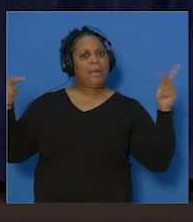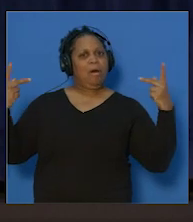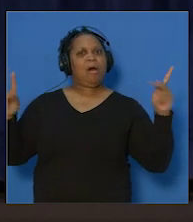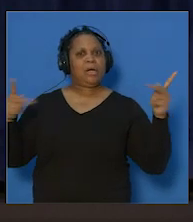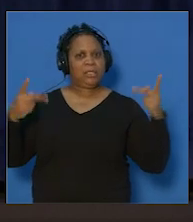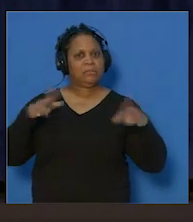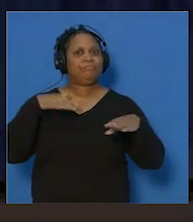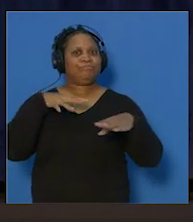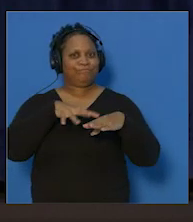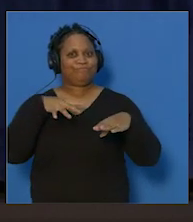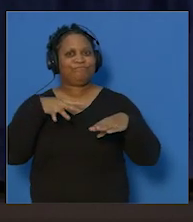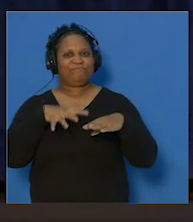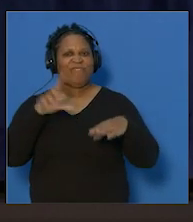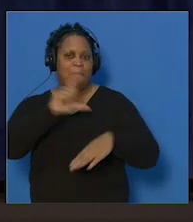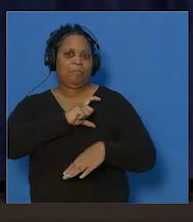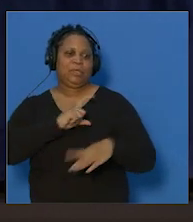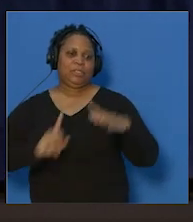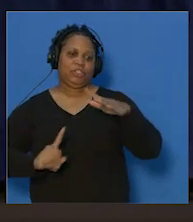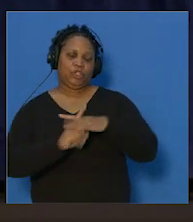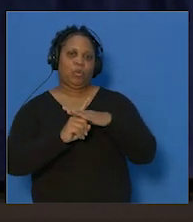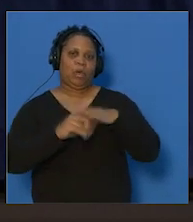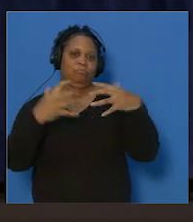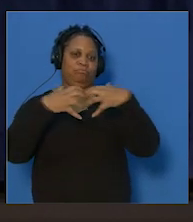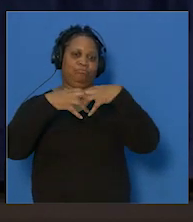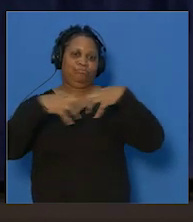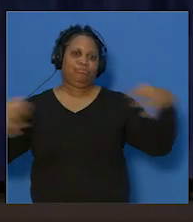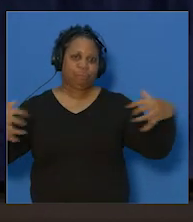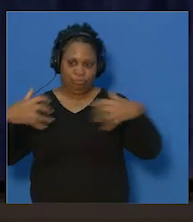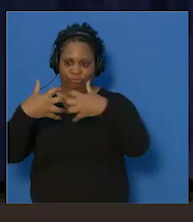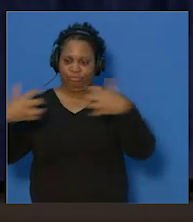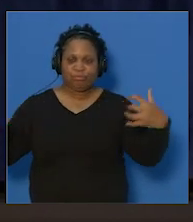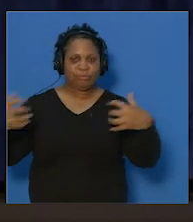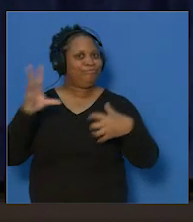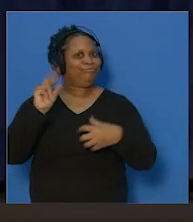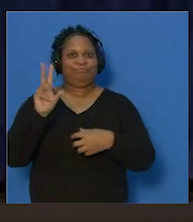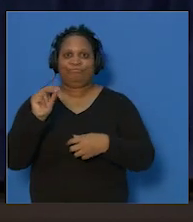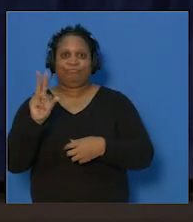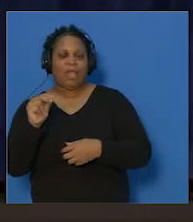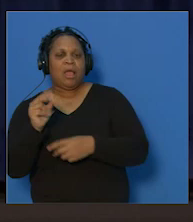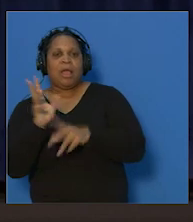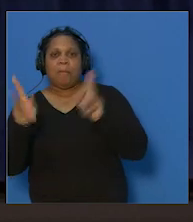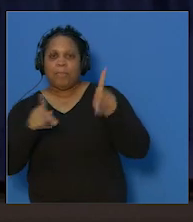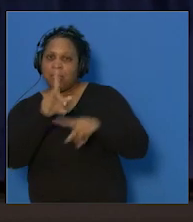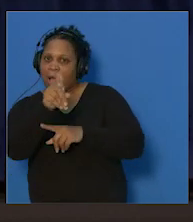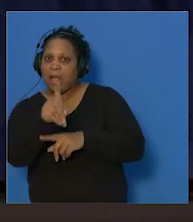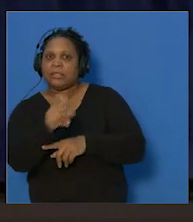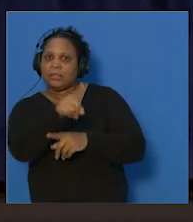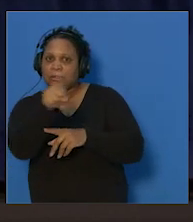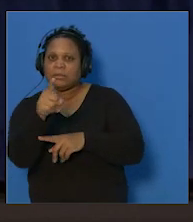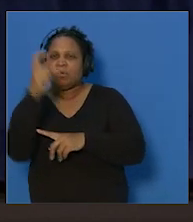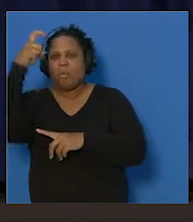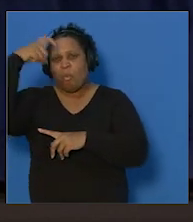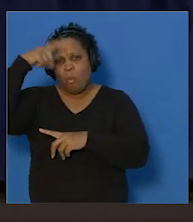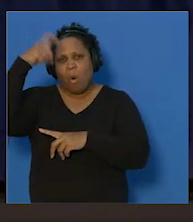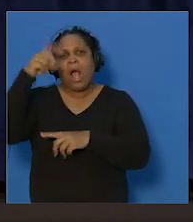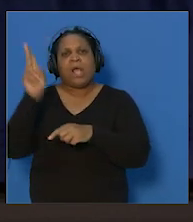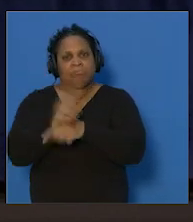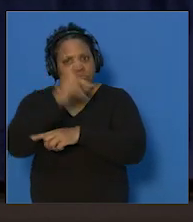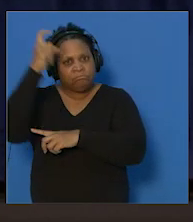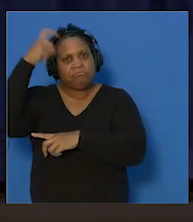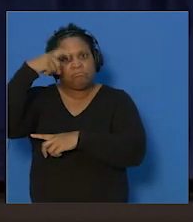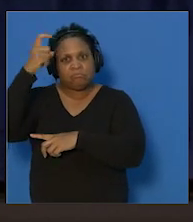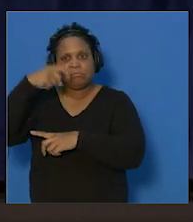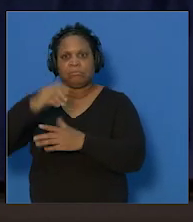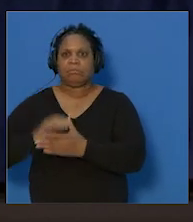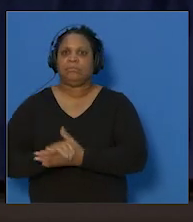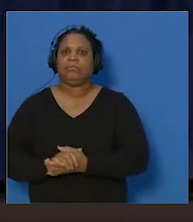the police will come, will break it up, and it'll be handled in that manner. We're asking persons to make sure that they are wise in this regard. Further